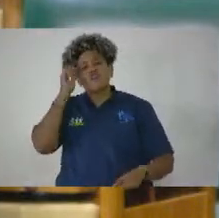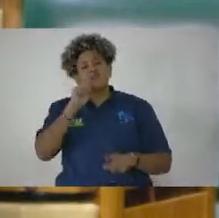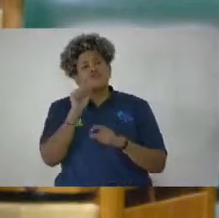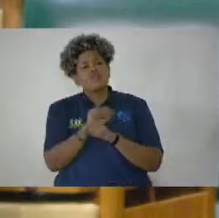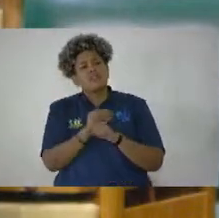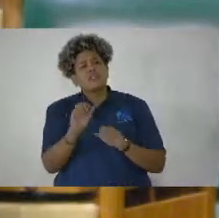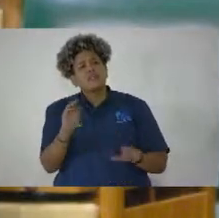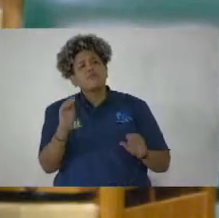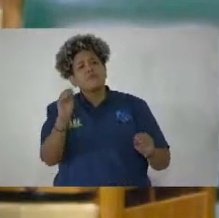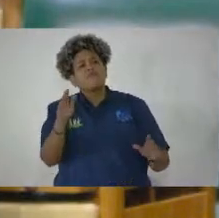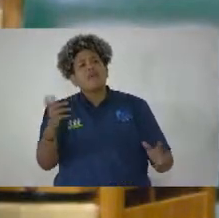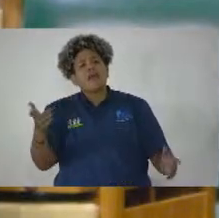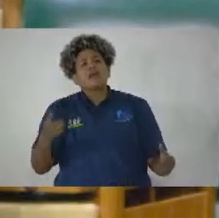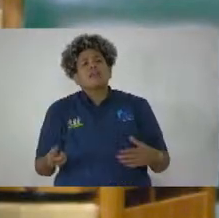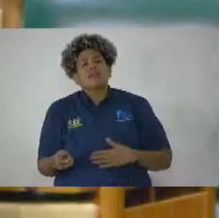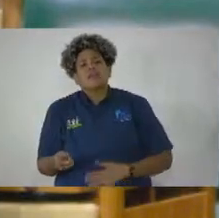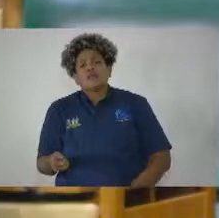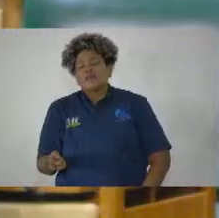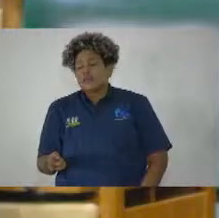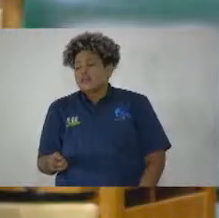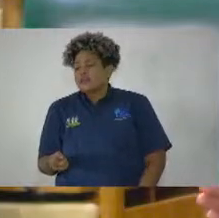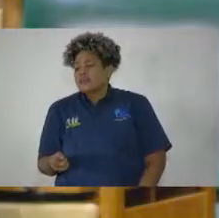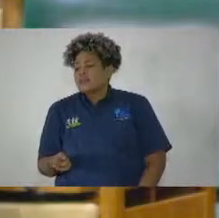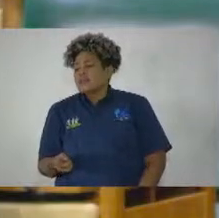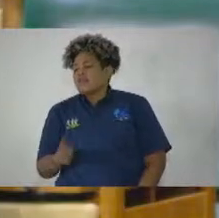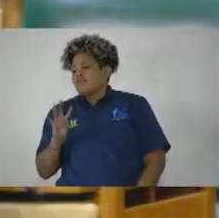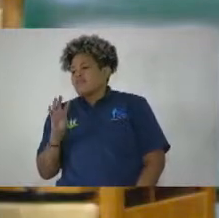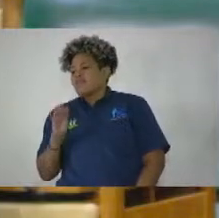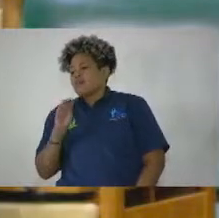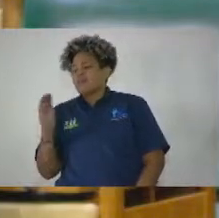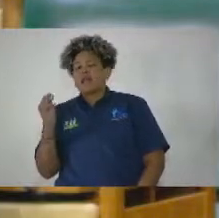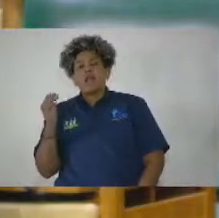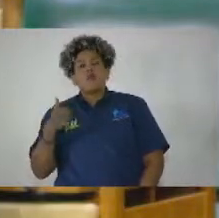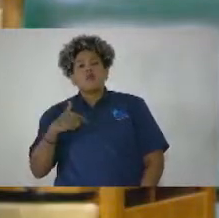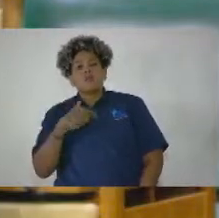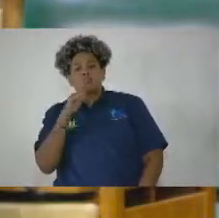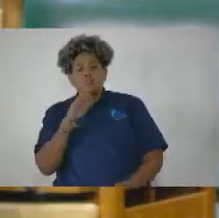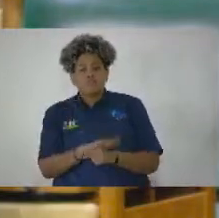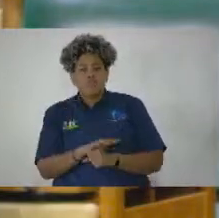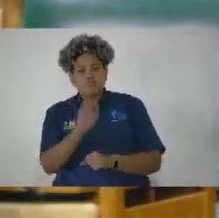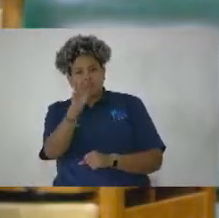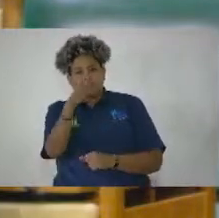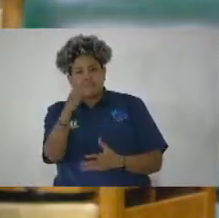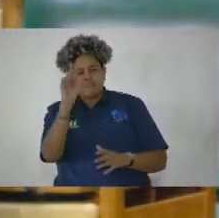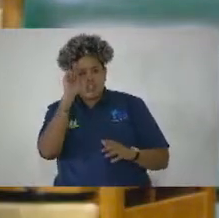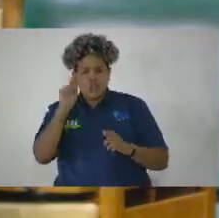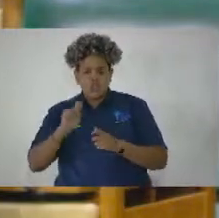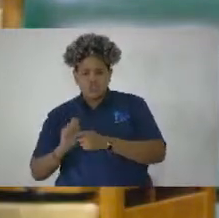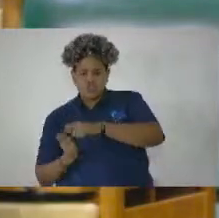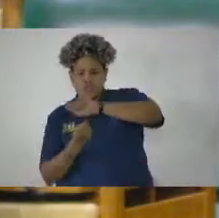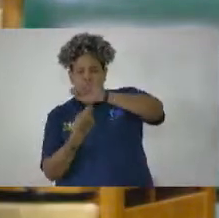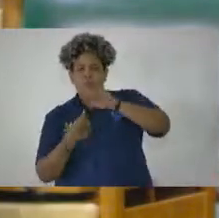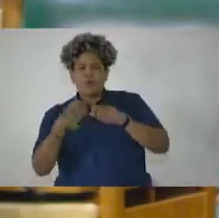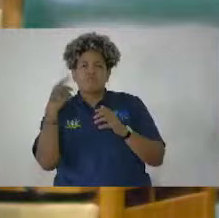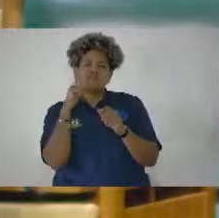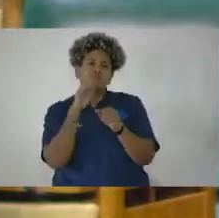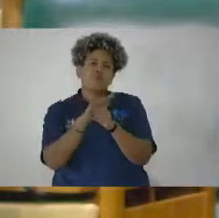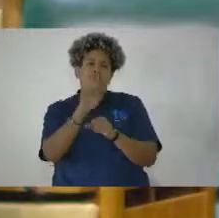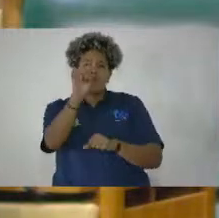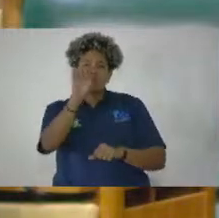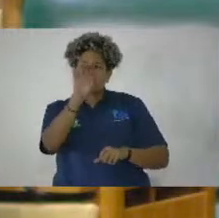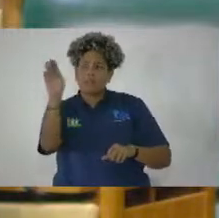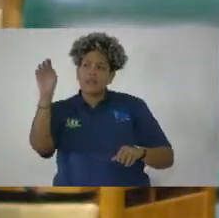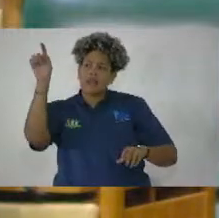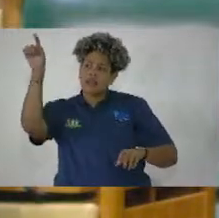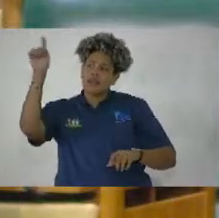providing the $40 million that we had promised. For cricket, we had promised $100 million